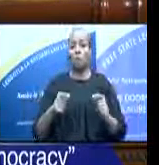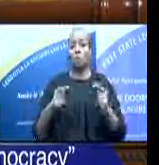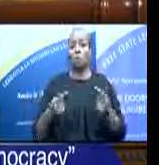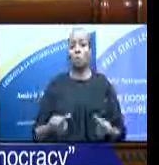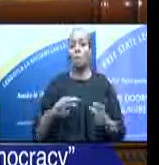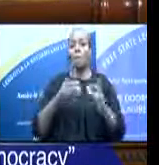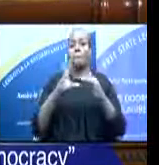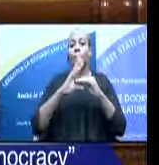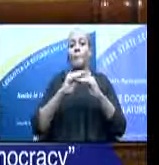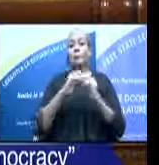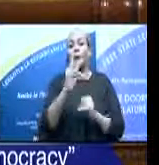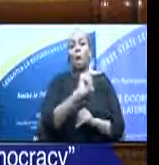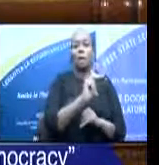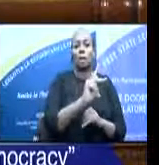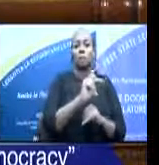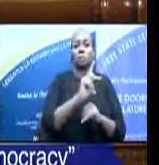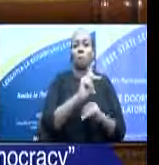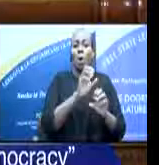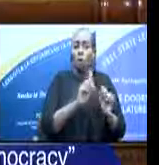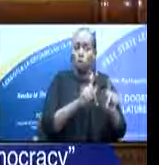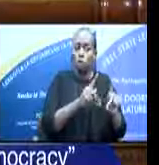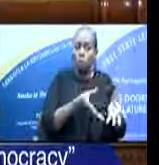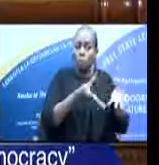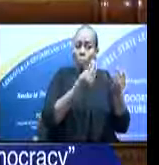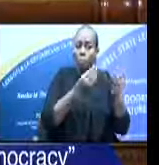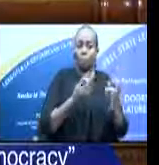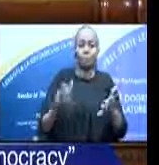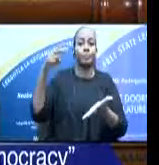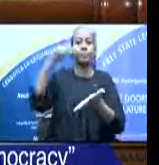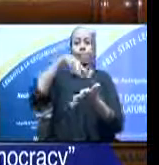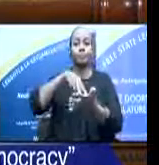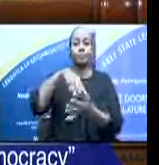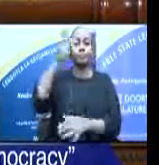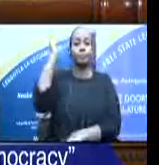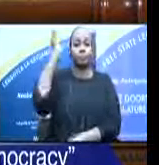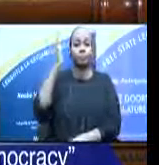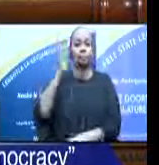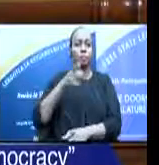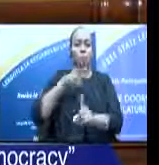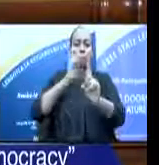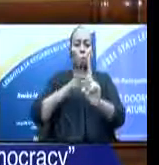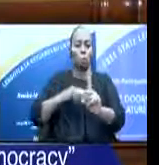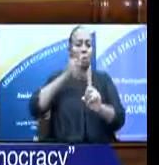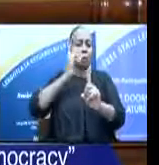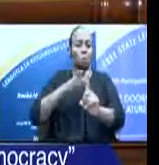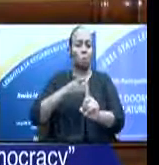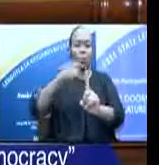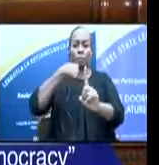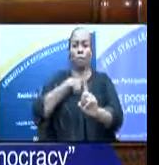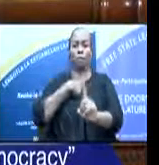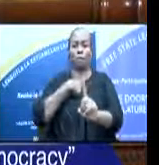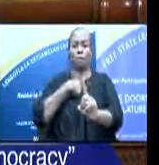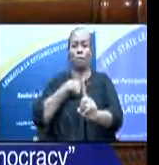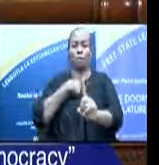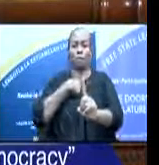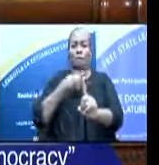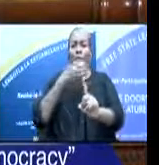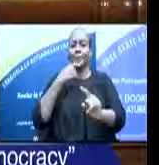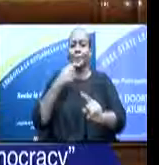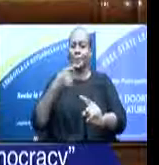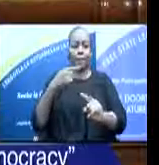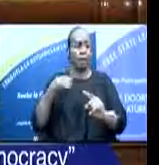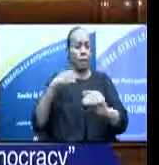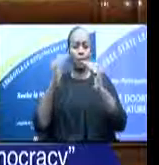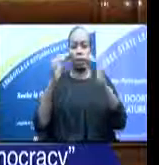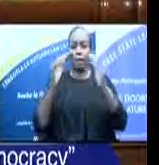Honorable Khakao, every chance she gets, she will stand up and lambast at me and tell me how inconsistent I